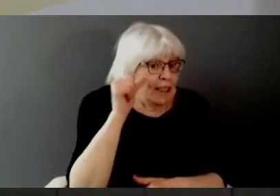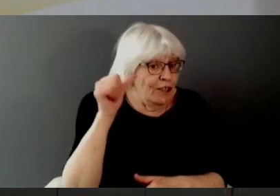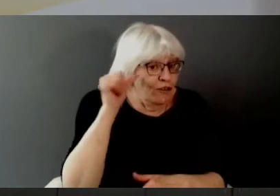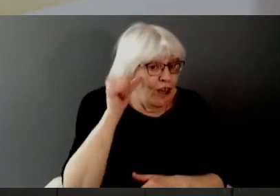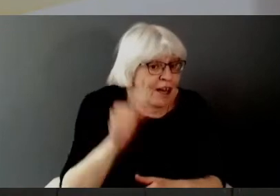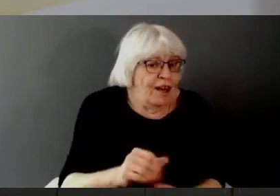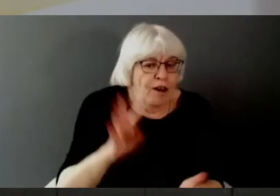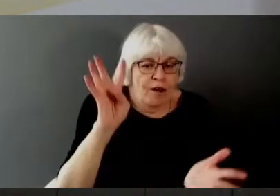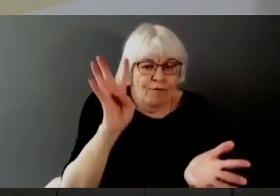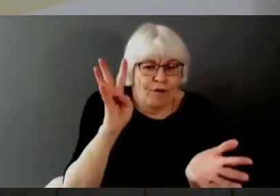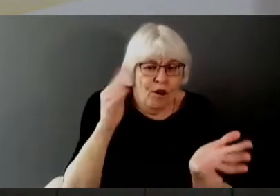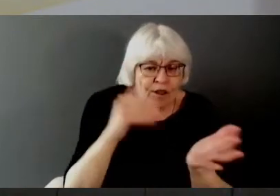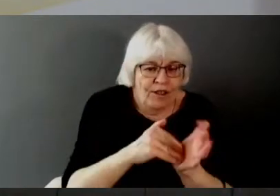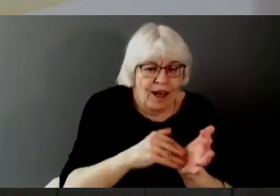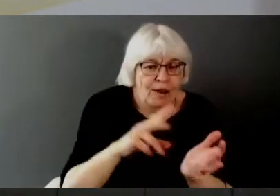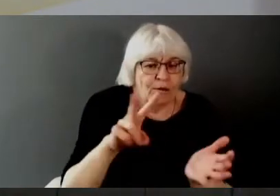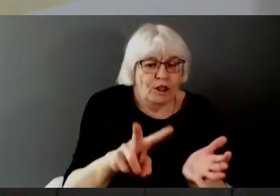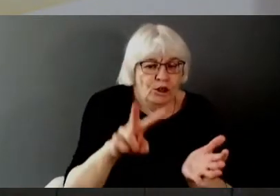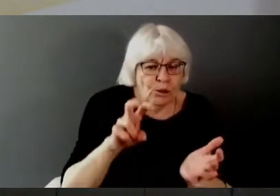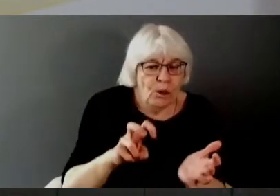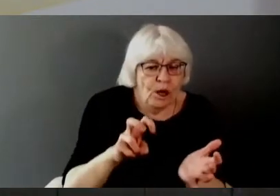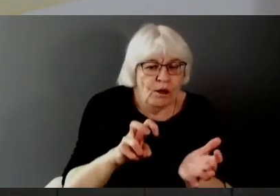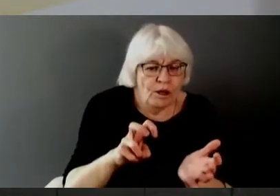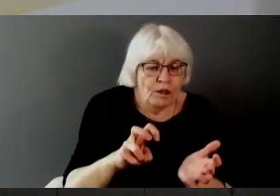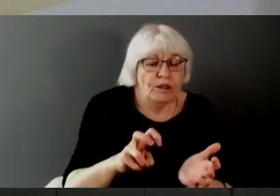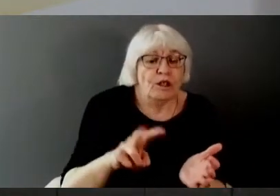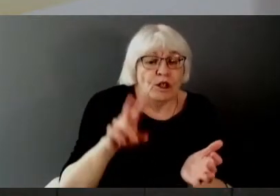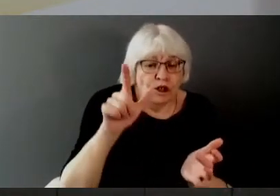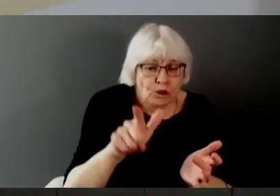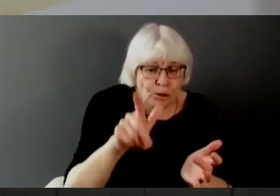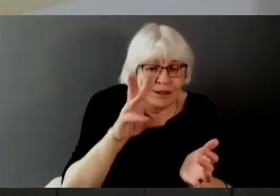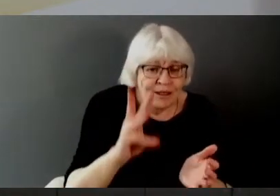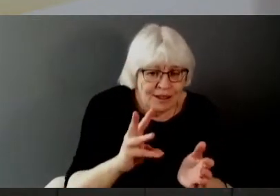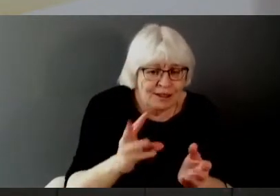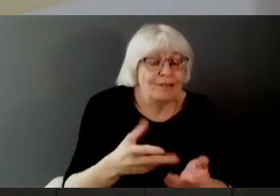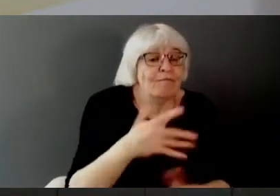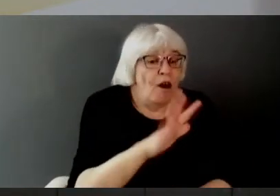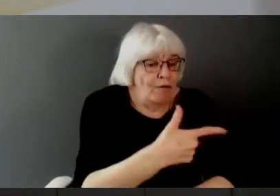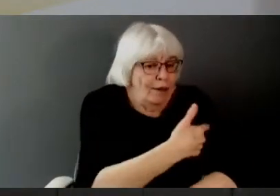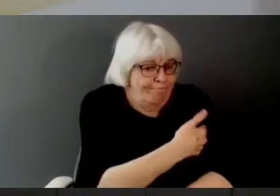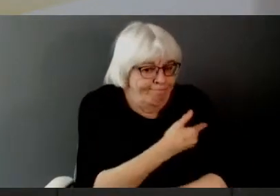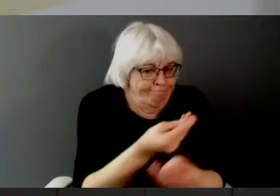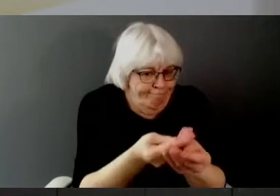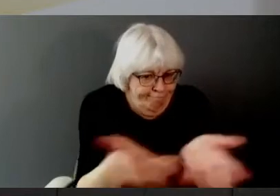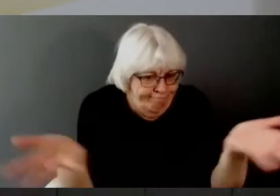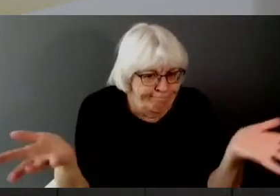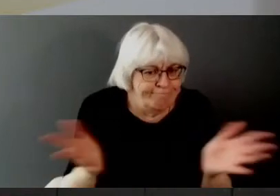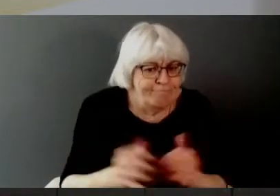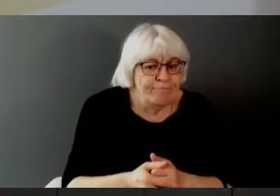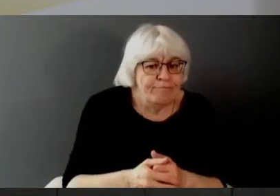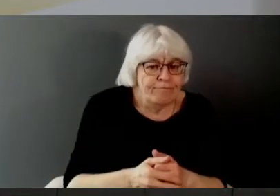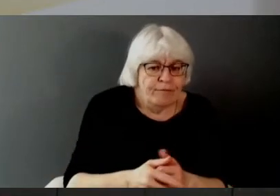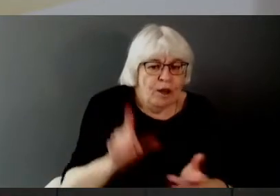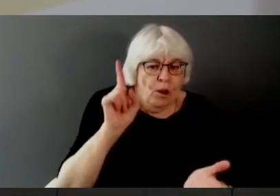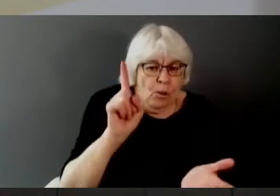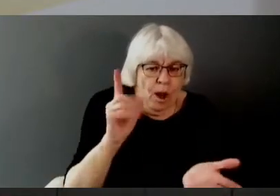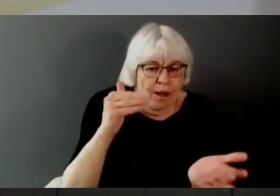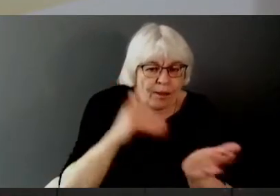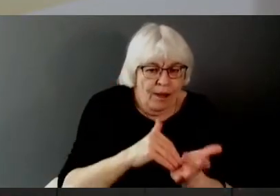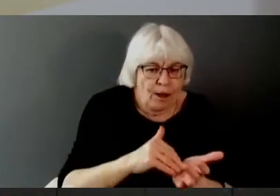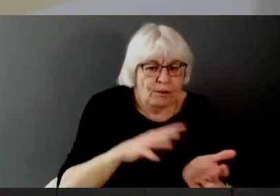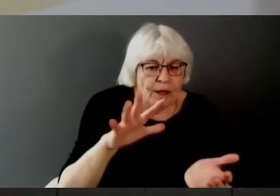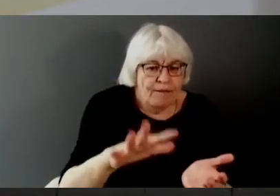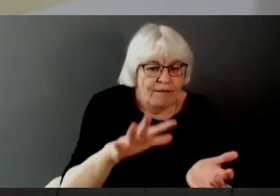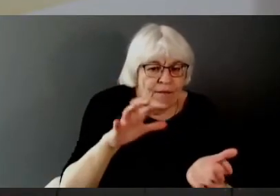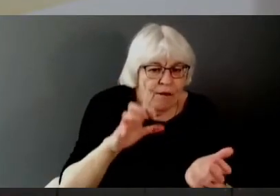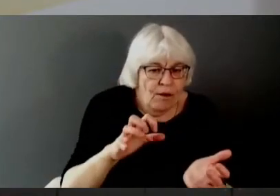vaccine have been administered, including 1,154 second doses of the immunization. And after